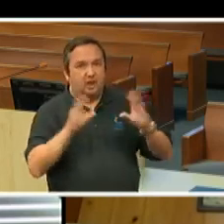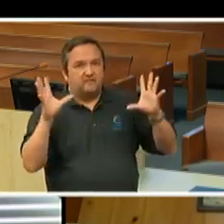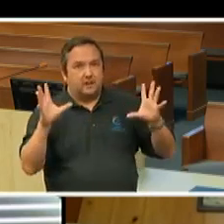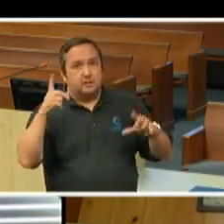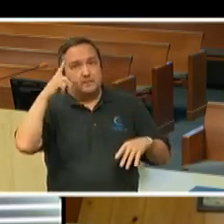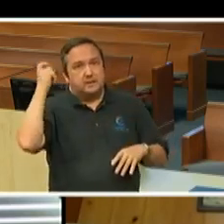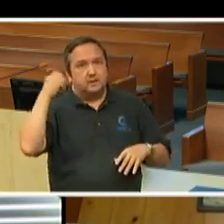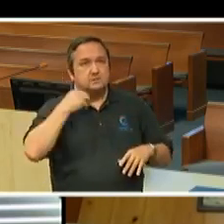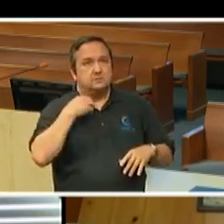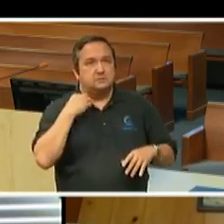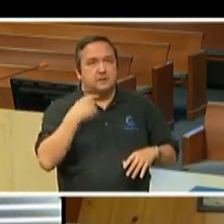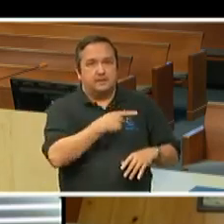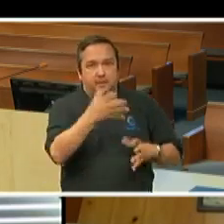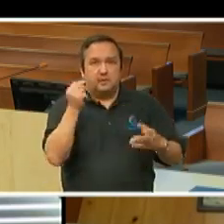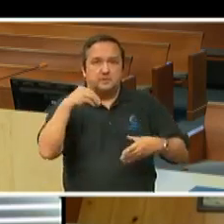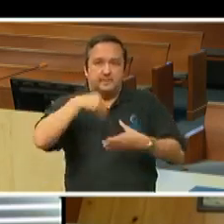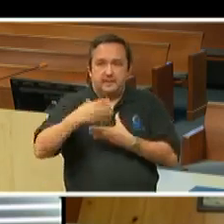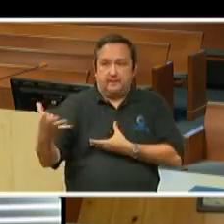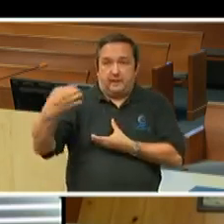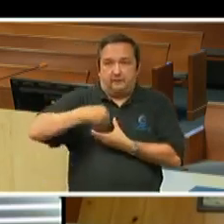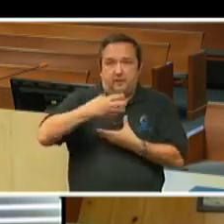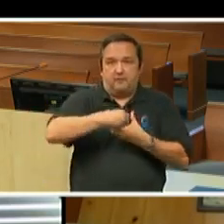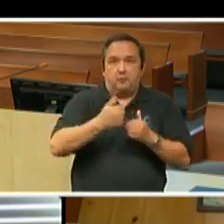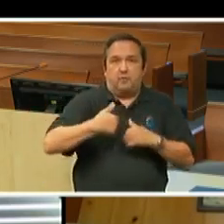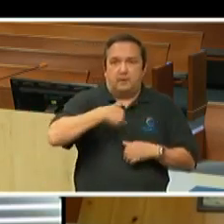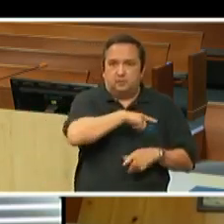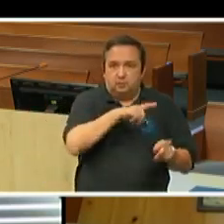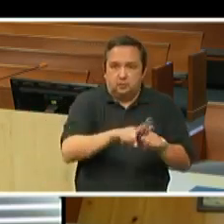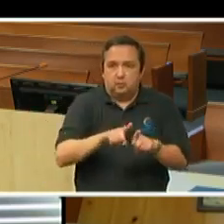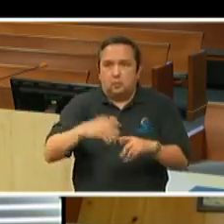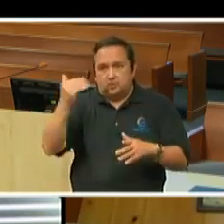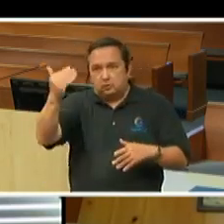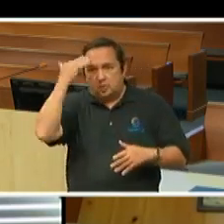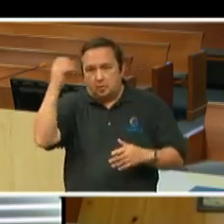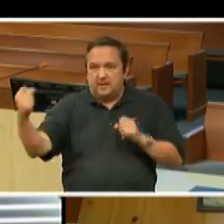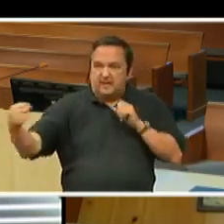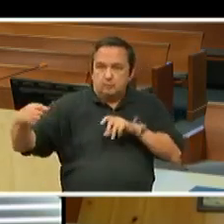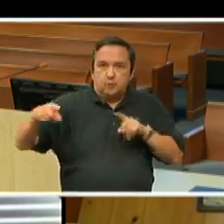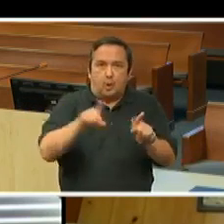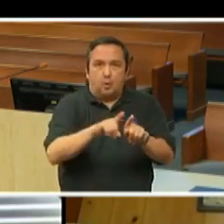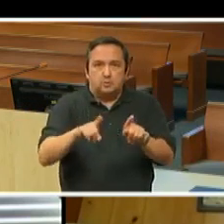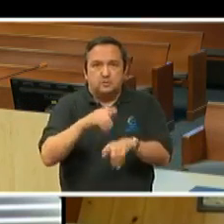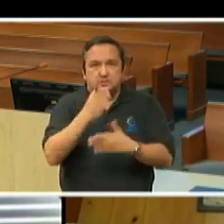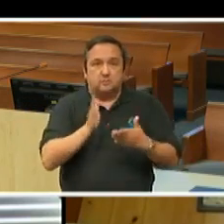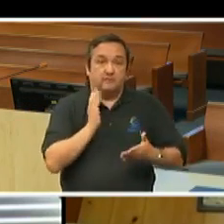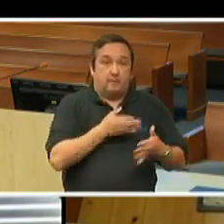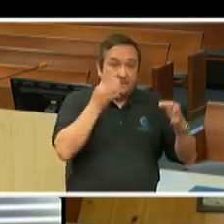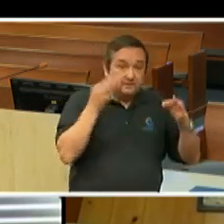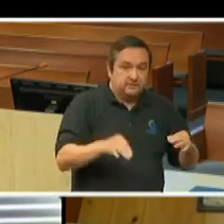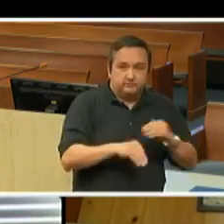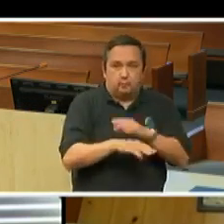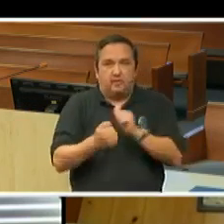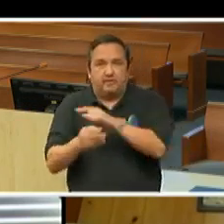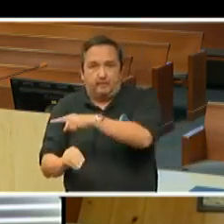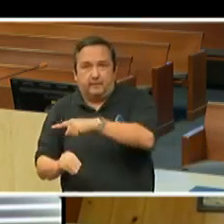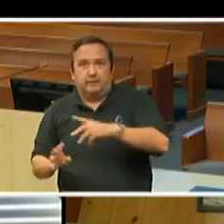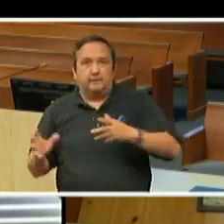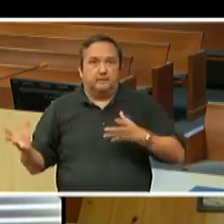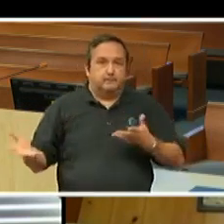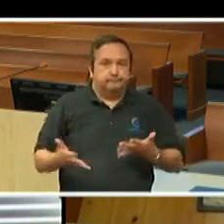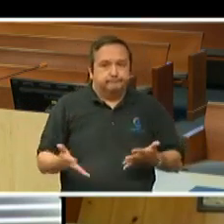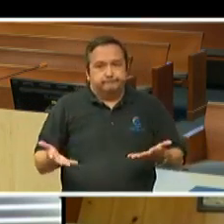because they want to be in the loop and they want to be able to give input on some of our decisions. Right. So I think that was